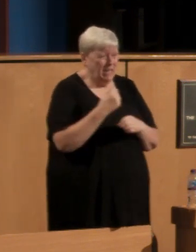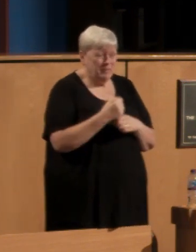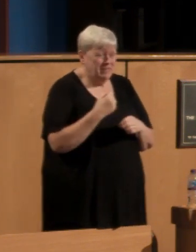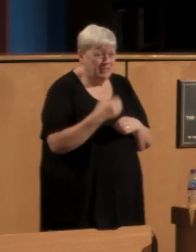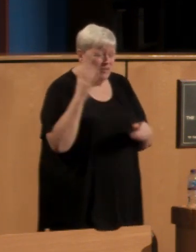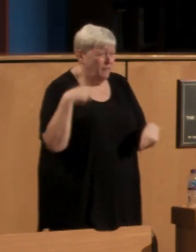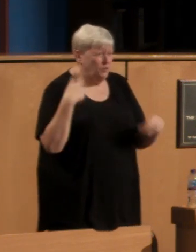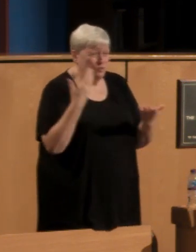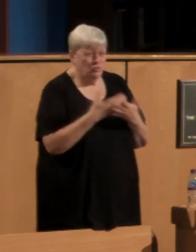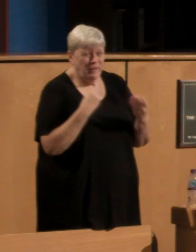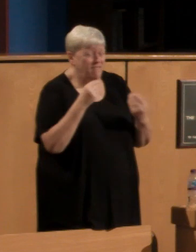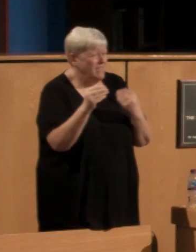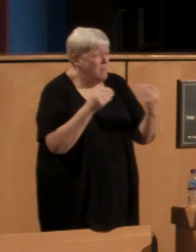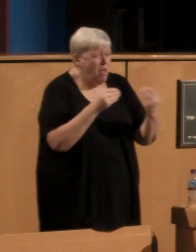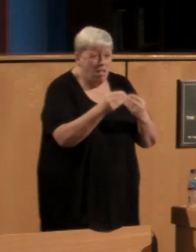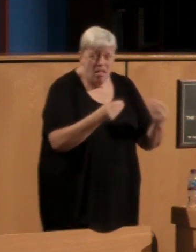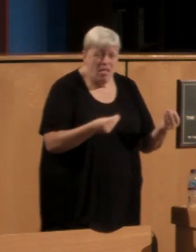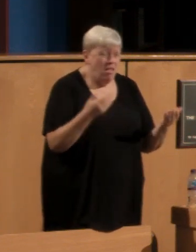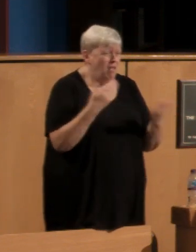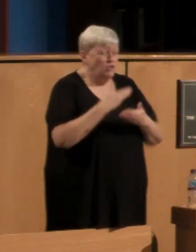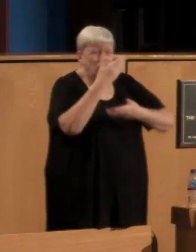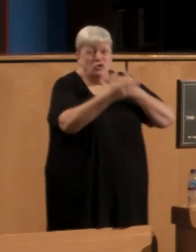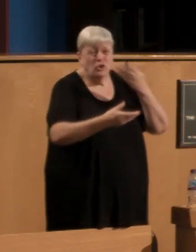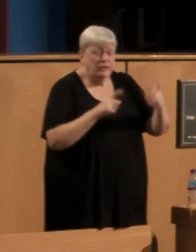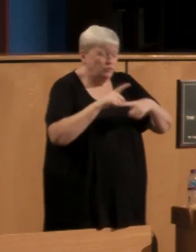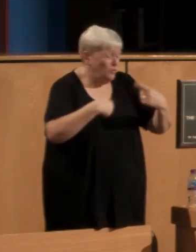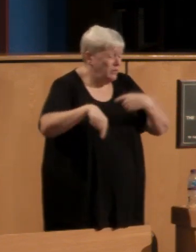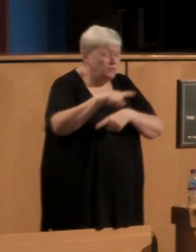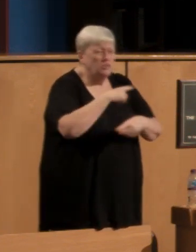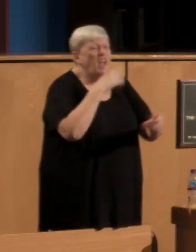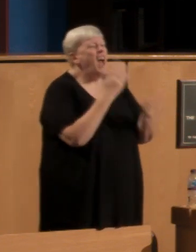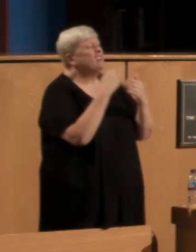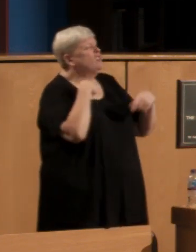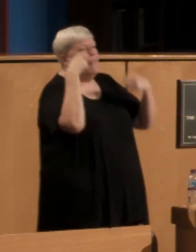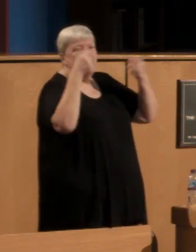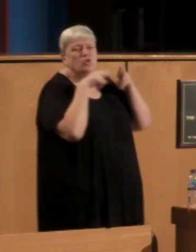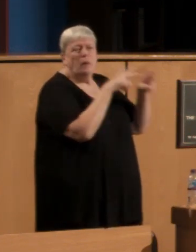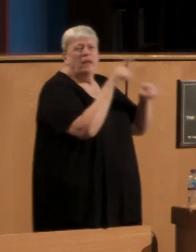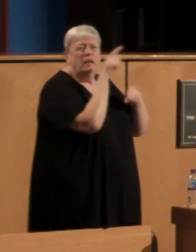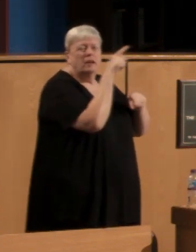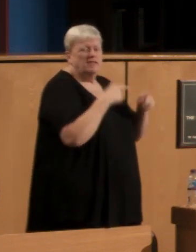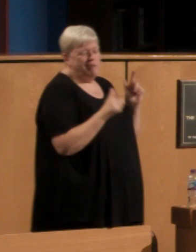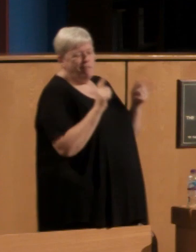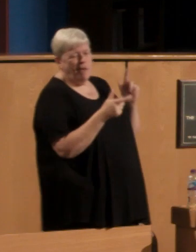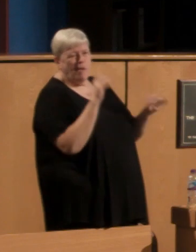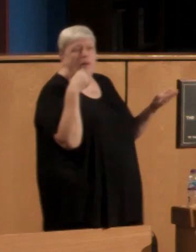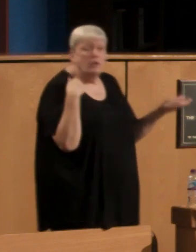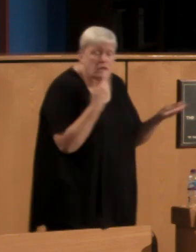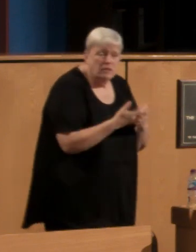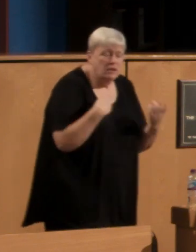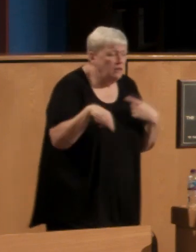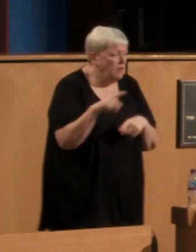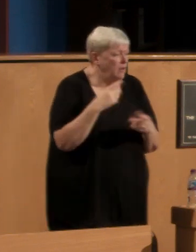that is about story beats you're trying to hit and your players are going like, nah, we're going to actually go off and spend like 5 hours in the bookshop and you're going to have to come up with